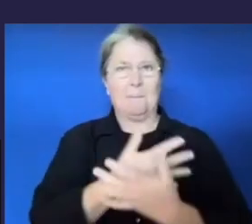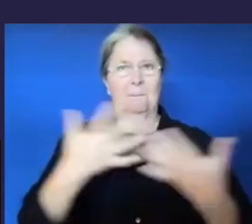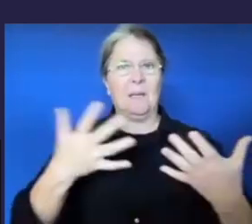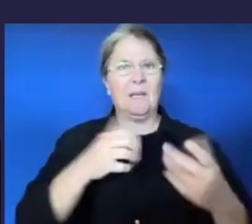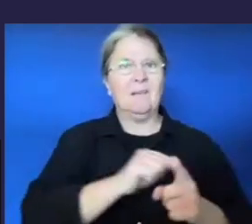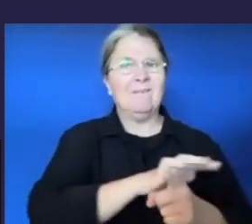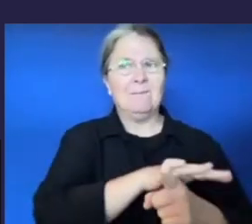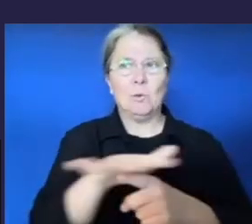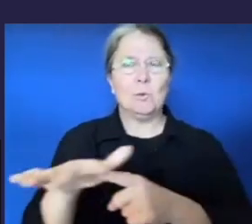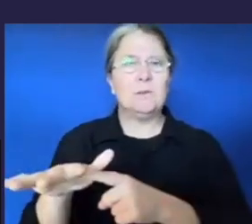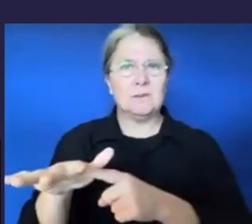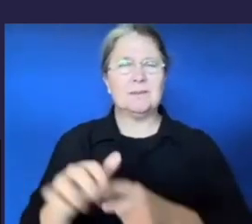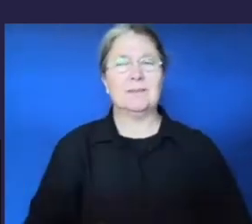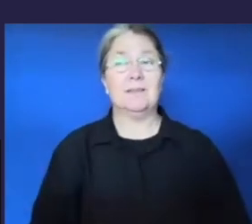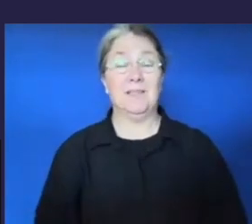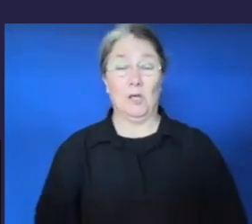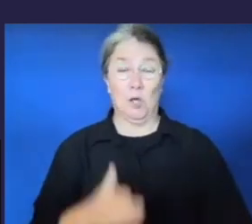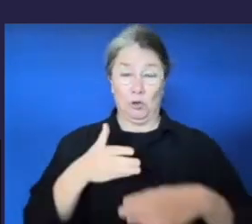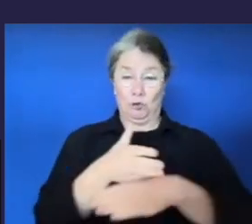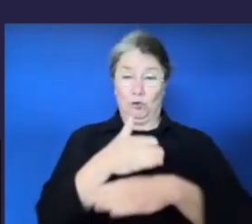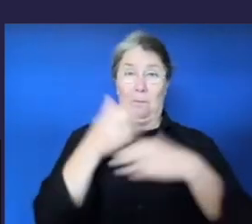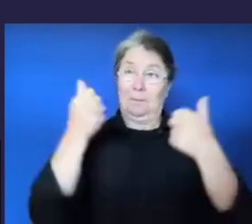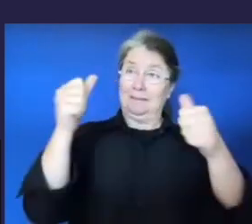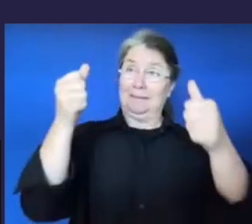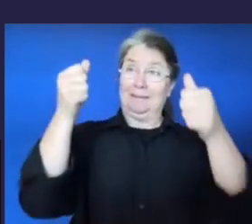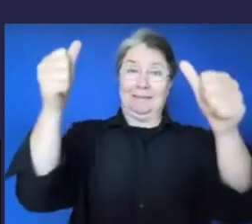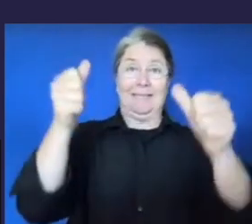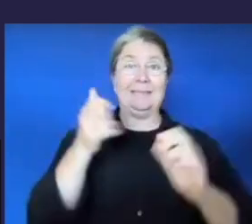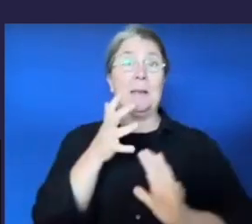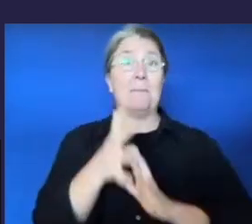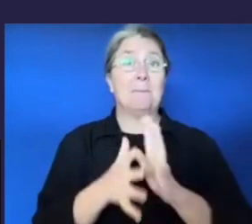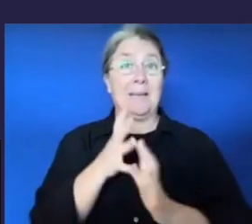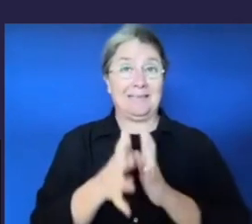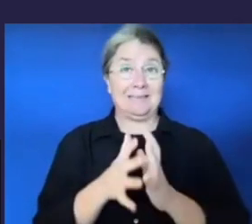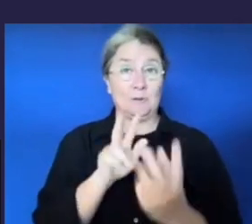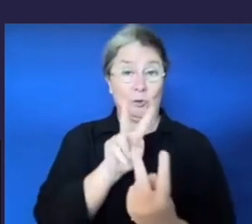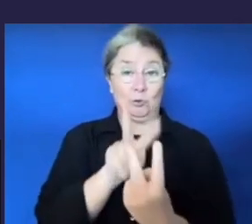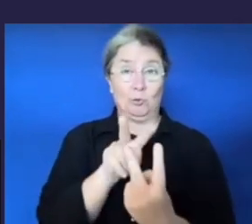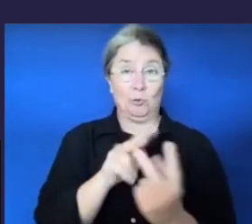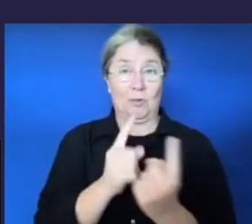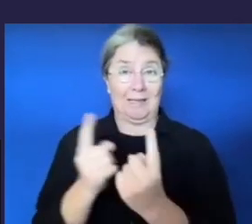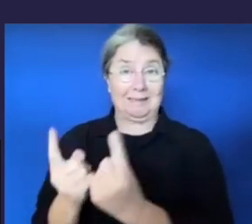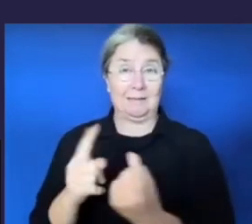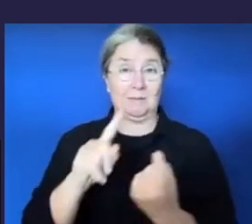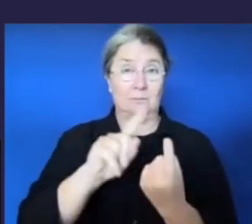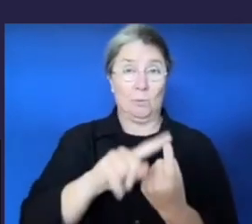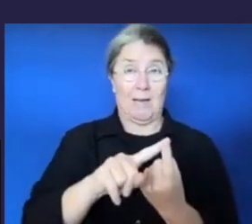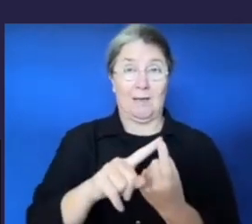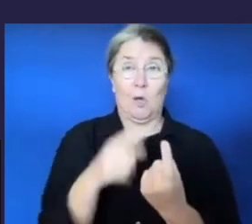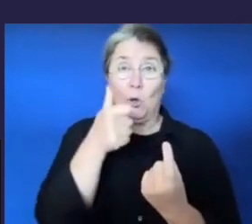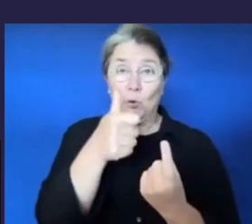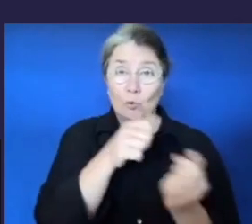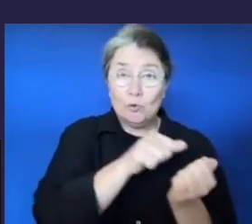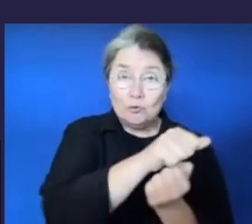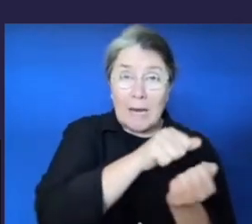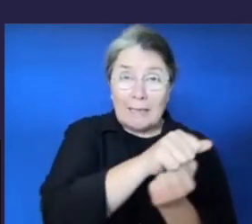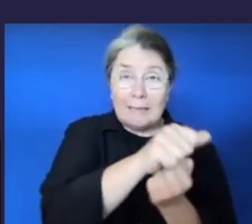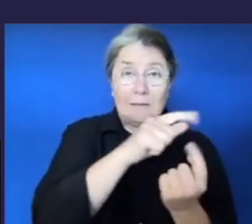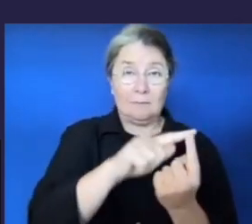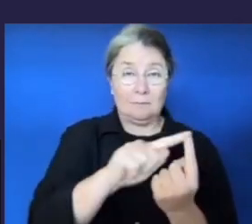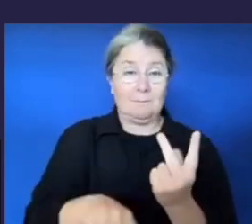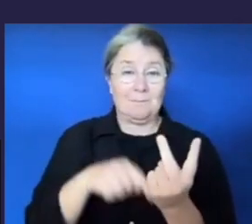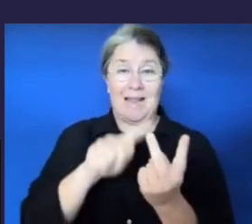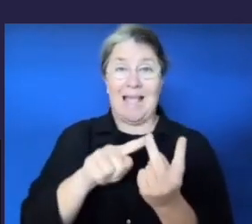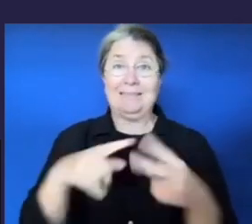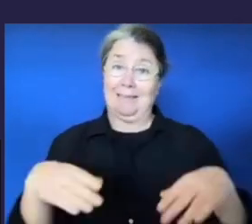So, job success relies on both good training so that the worker can perform the job, and how well the worker gains the acceptance and support of the people